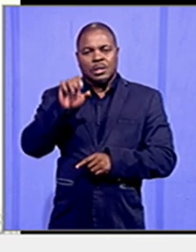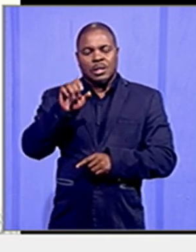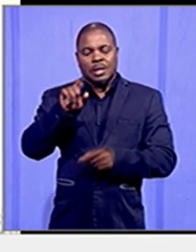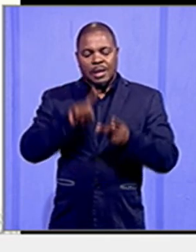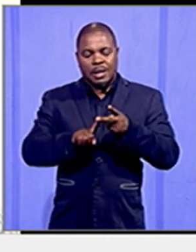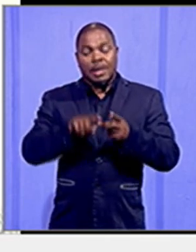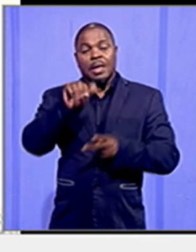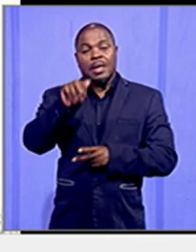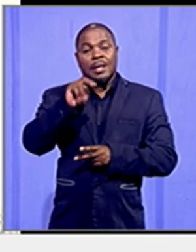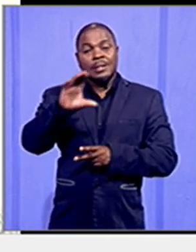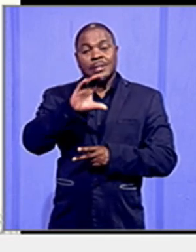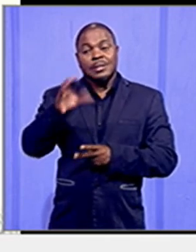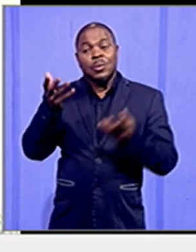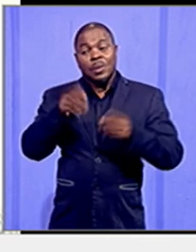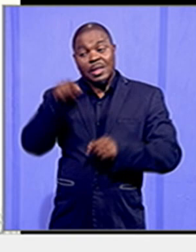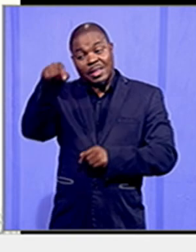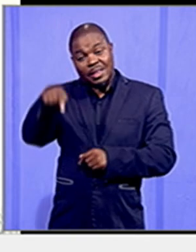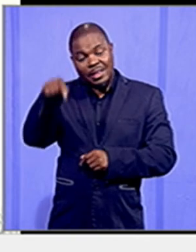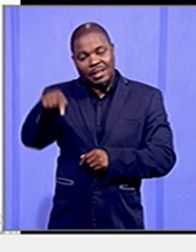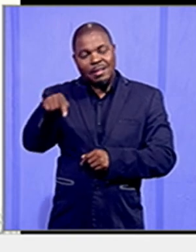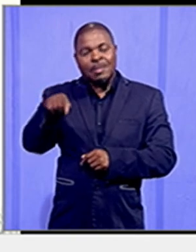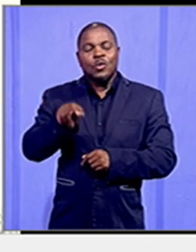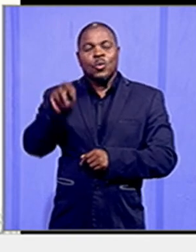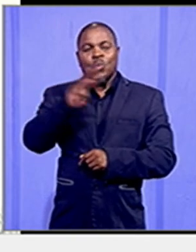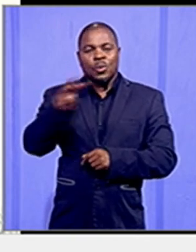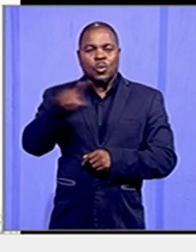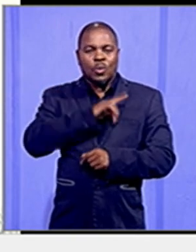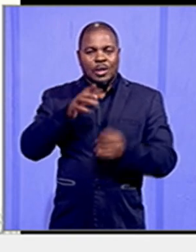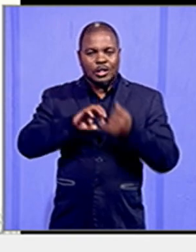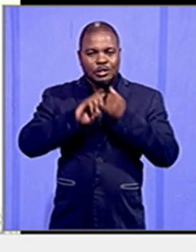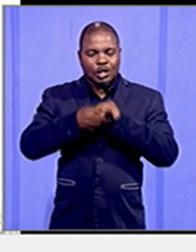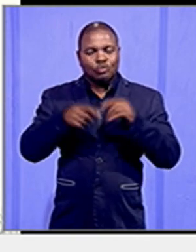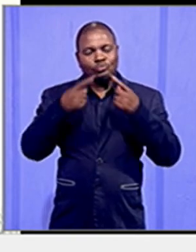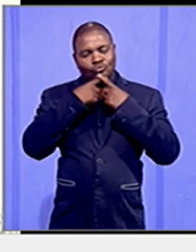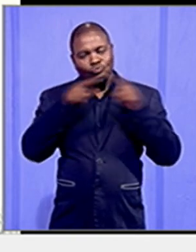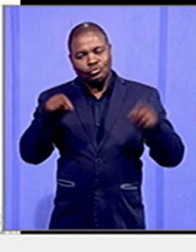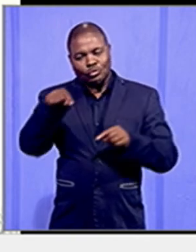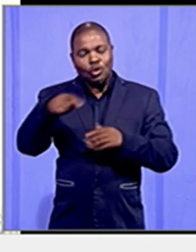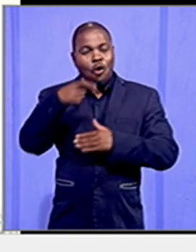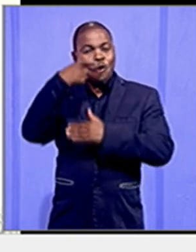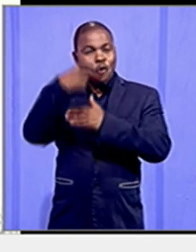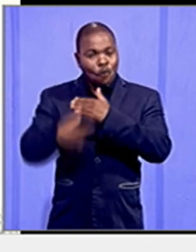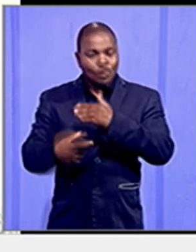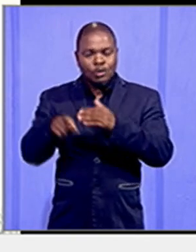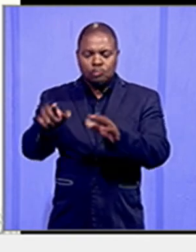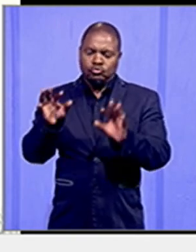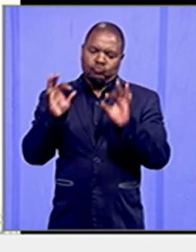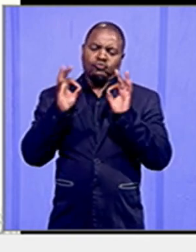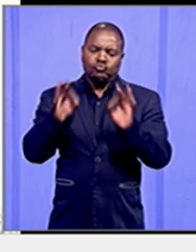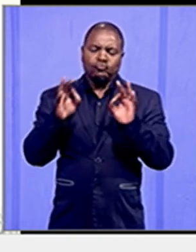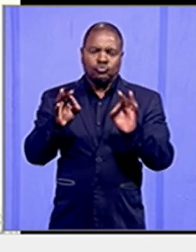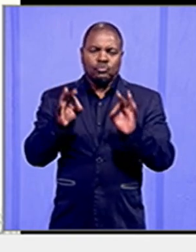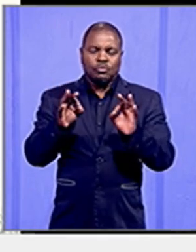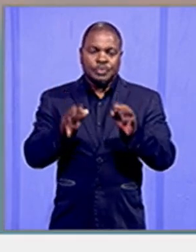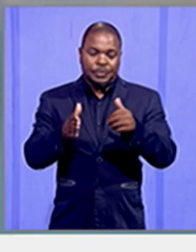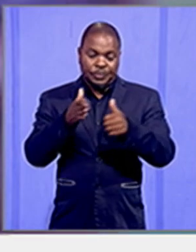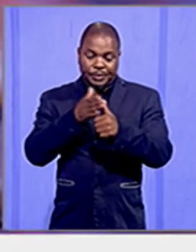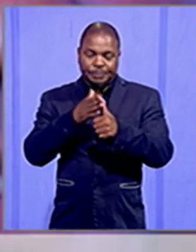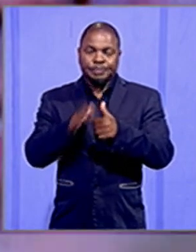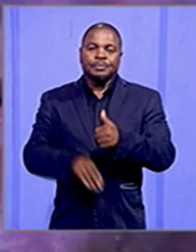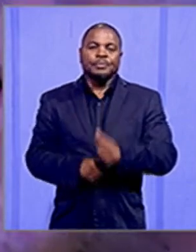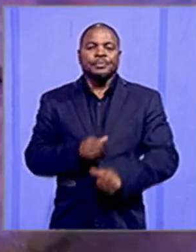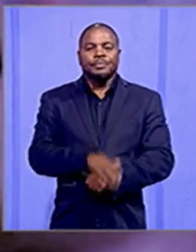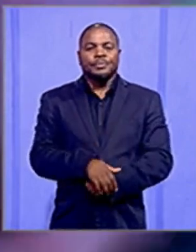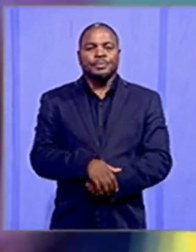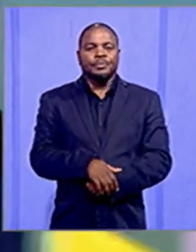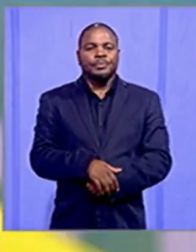Northwest, trying to declare the conference as a legitimate one.